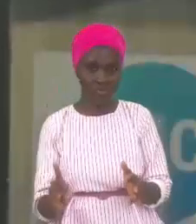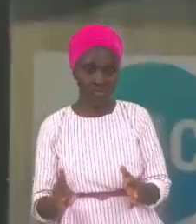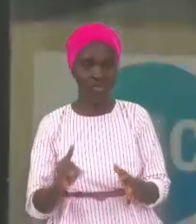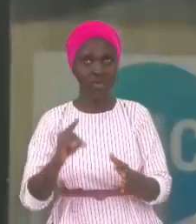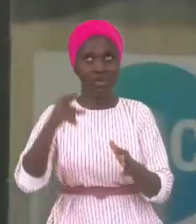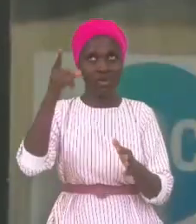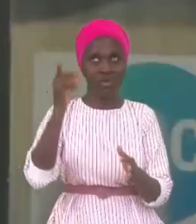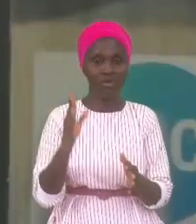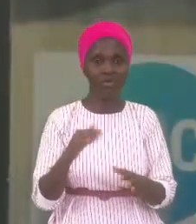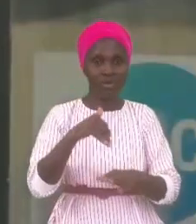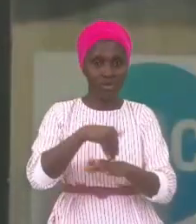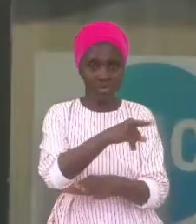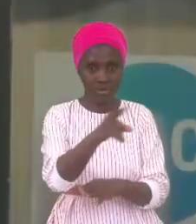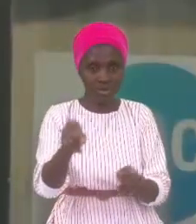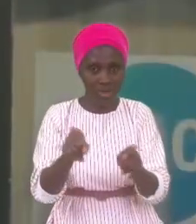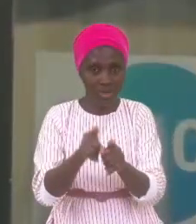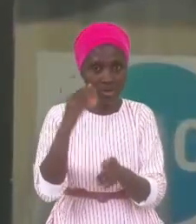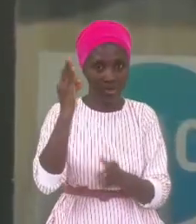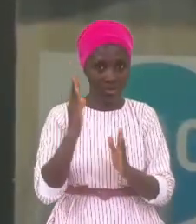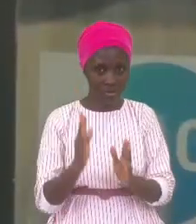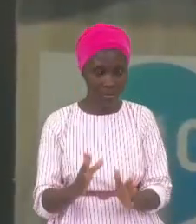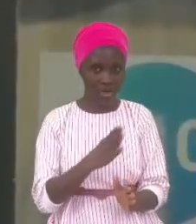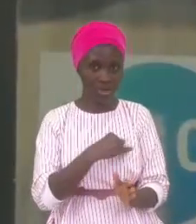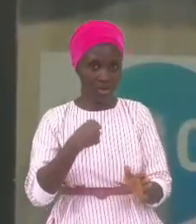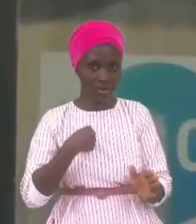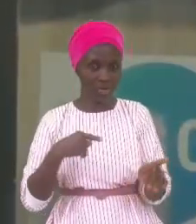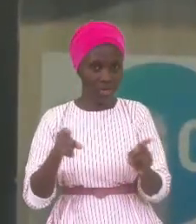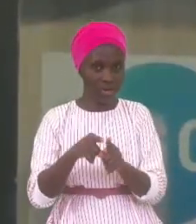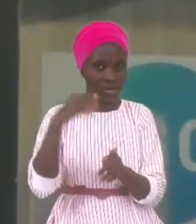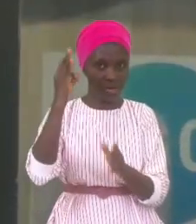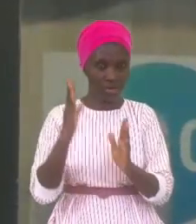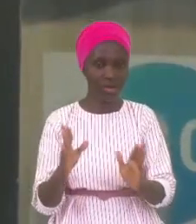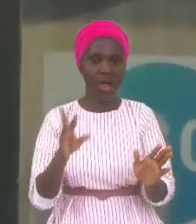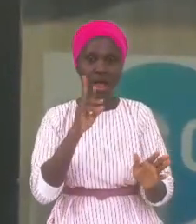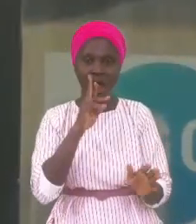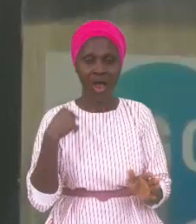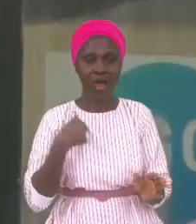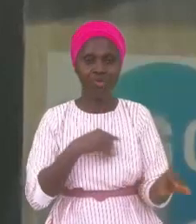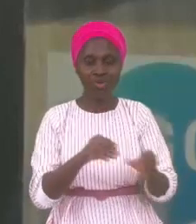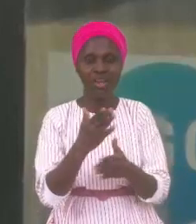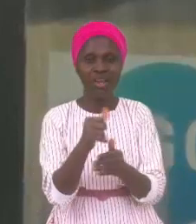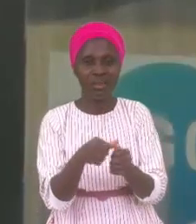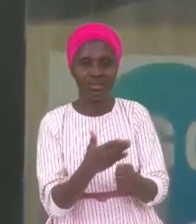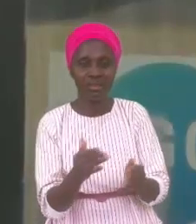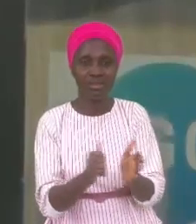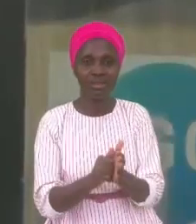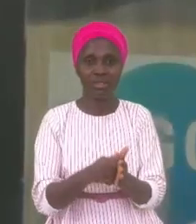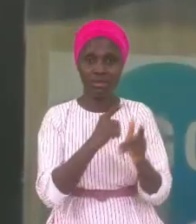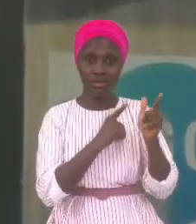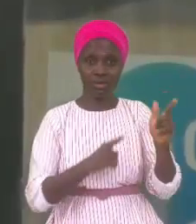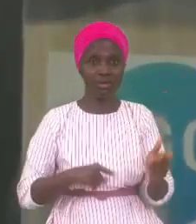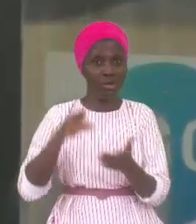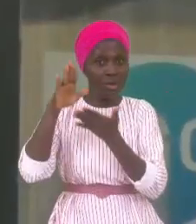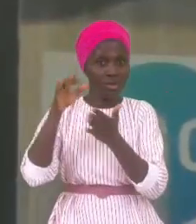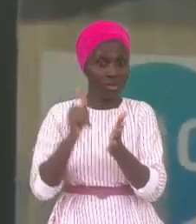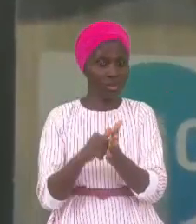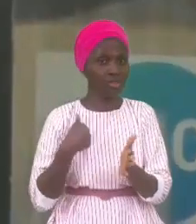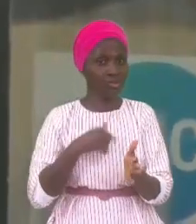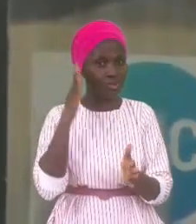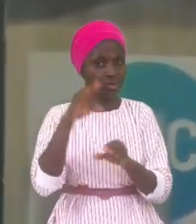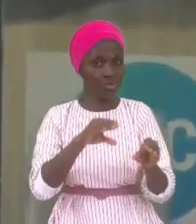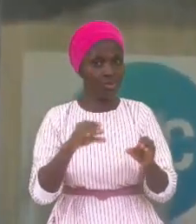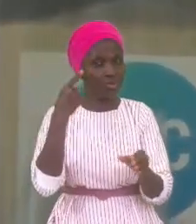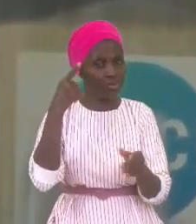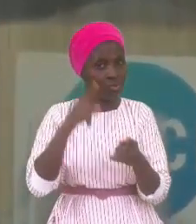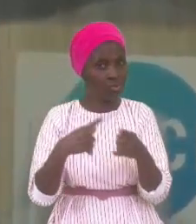a minister. Are we doing everything the Lord expects will do to the vineyard so that it will bear